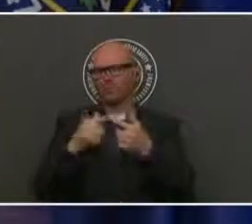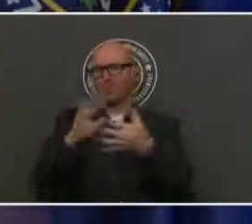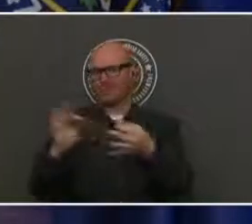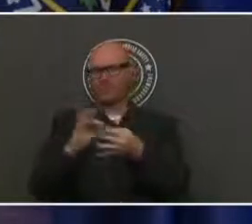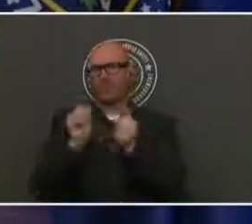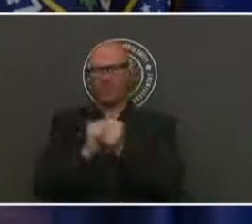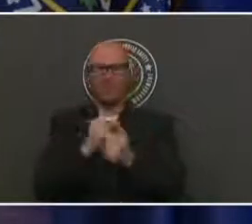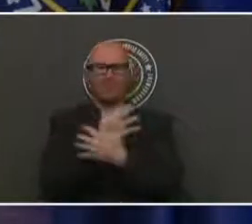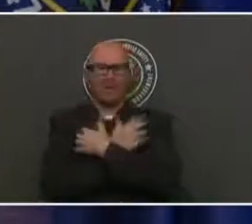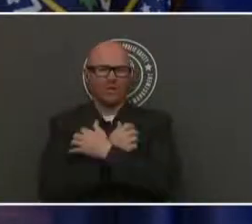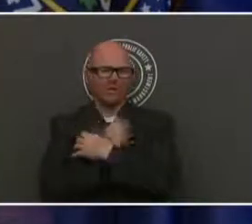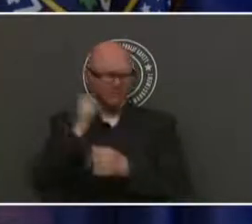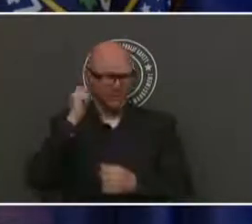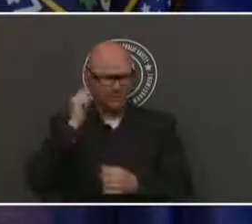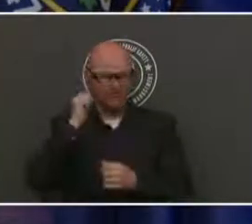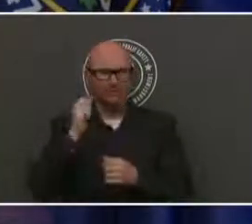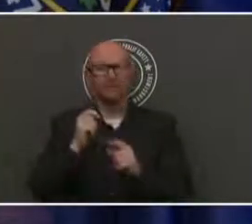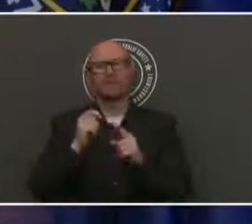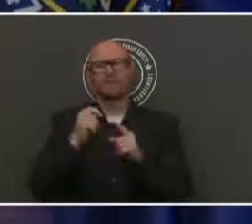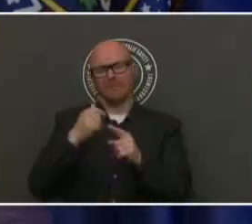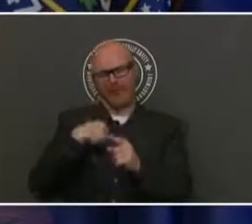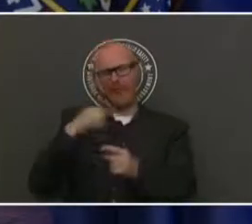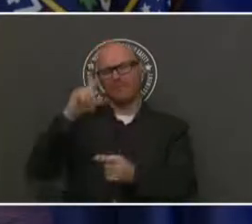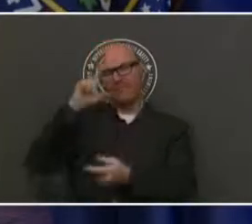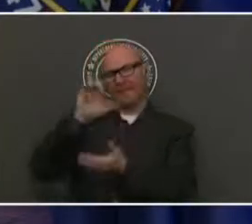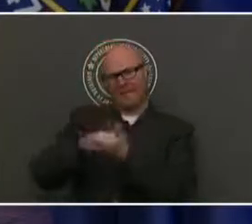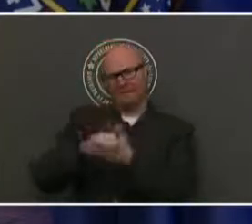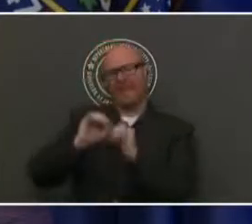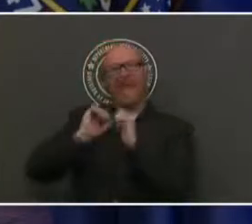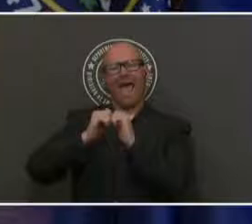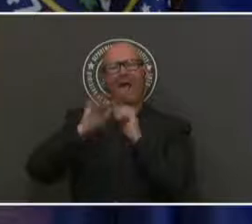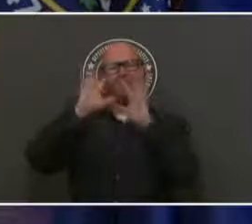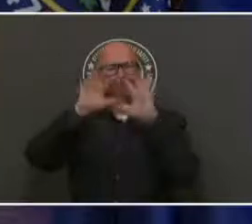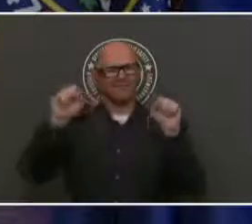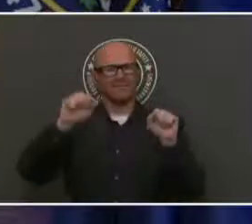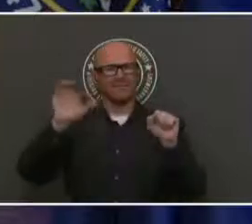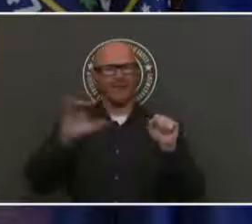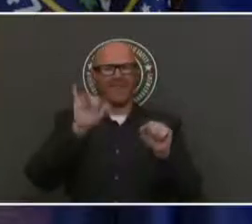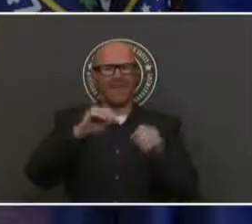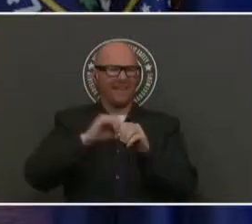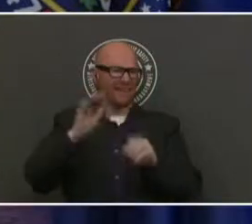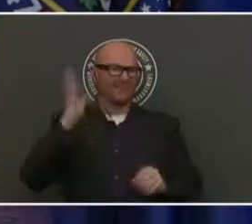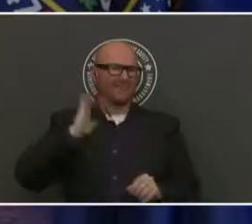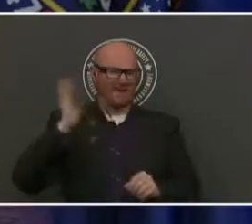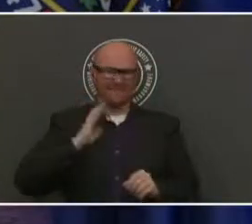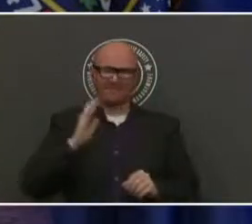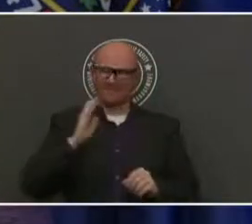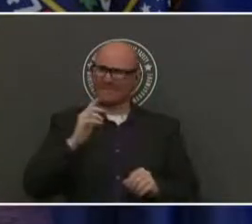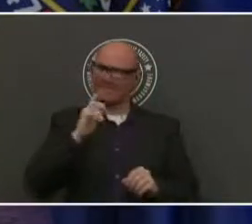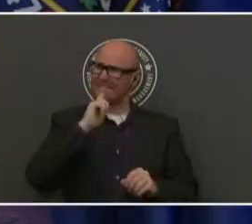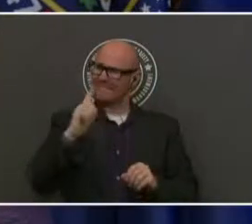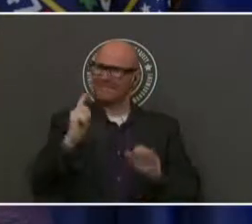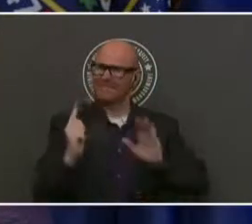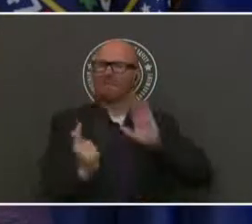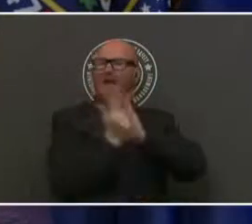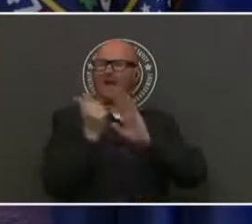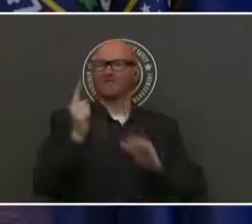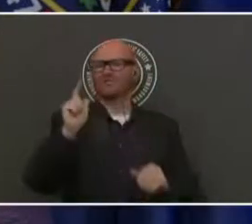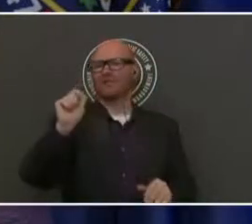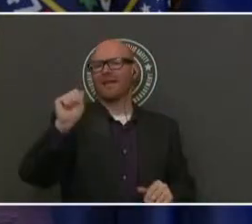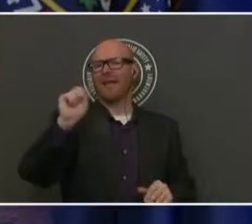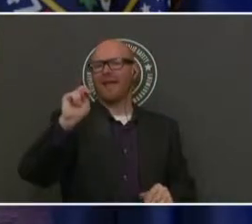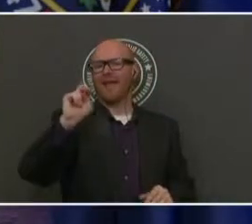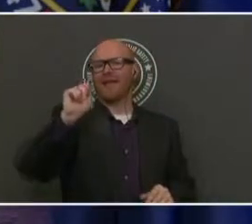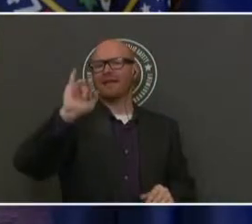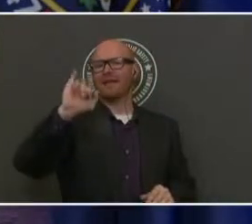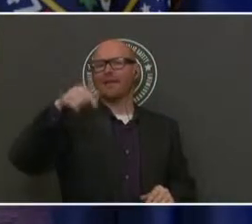I do believe that the way presidents have been doing this in the past is a violation of the Antiquities Act. This is something that